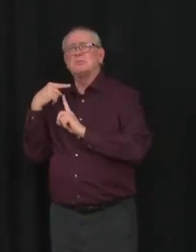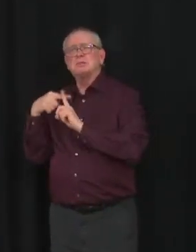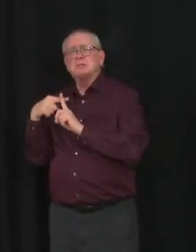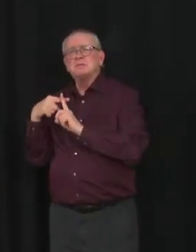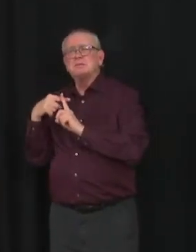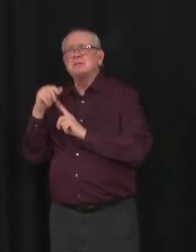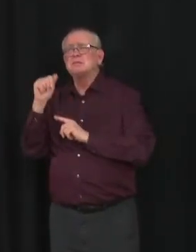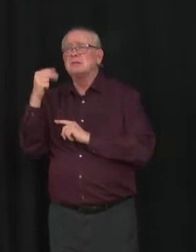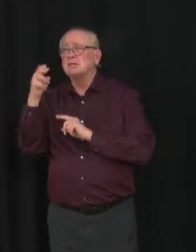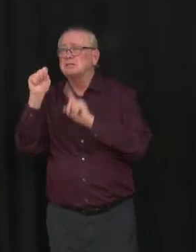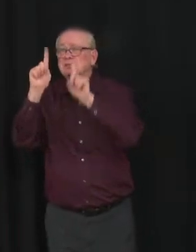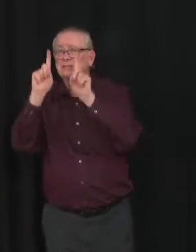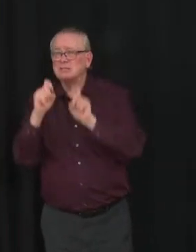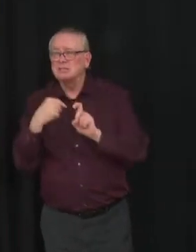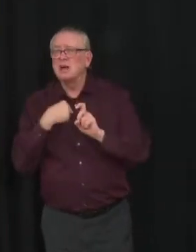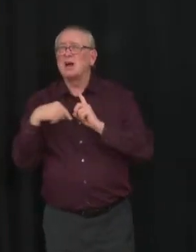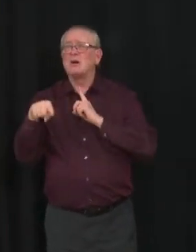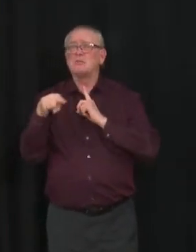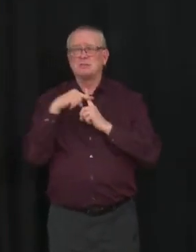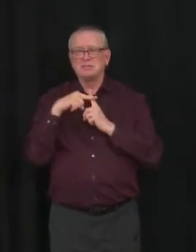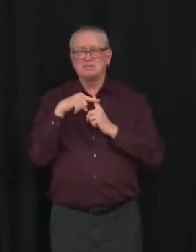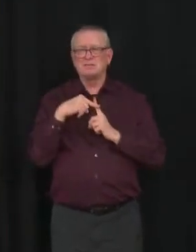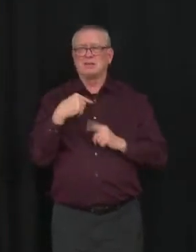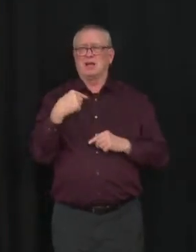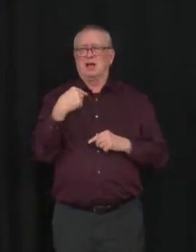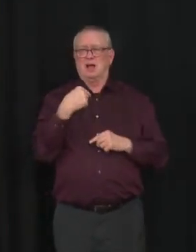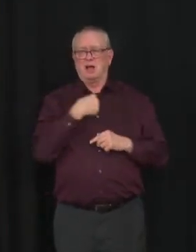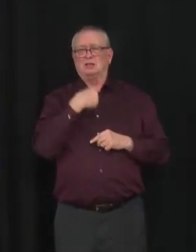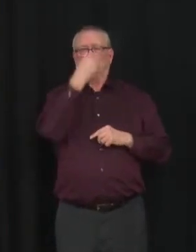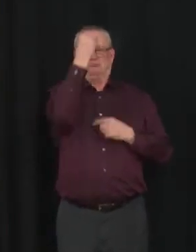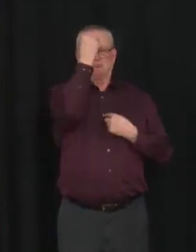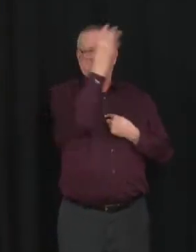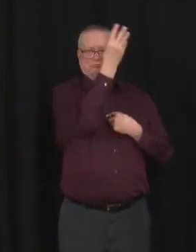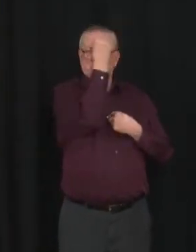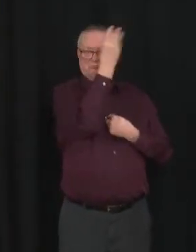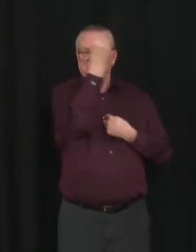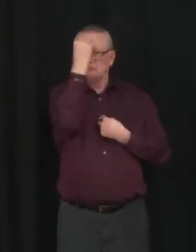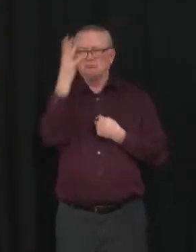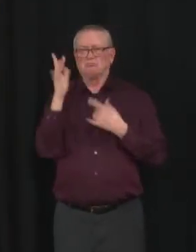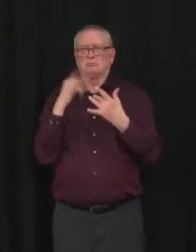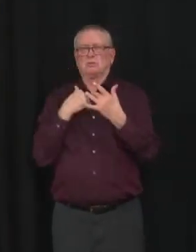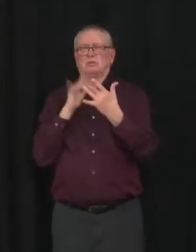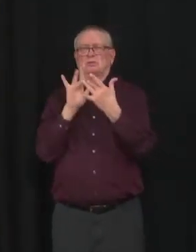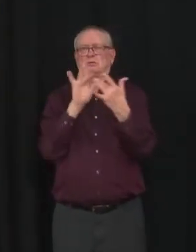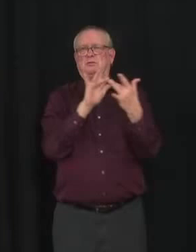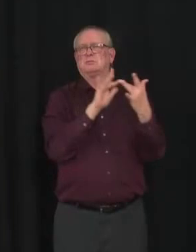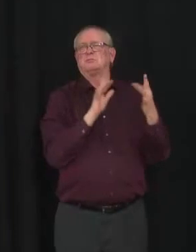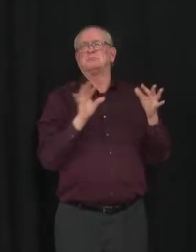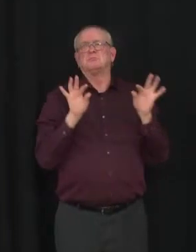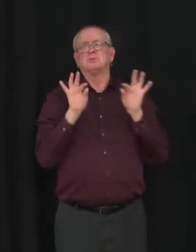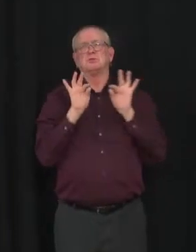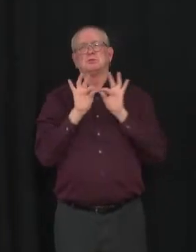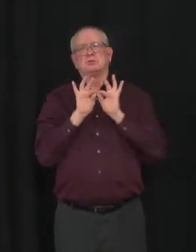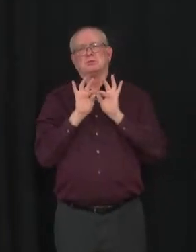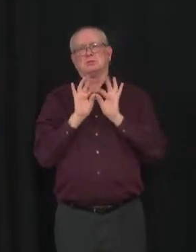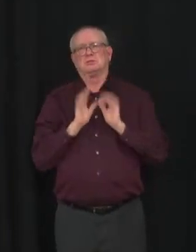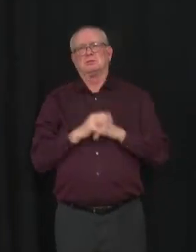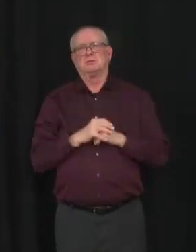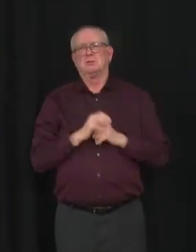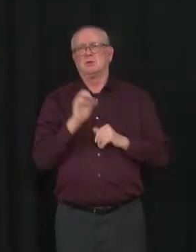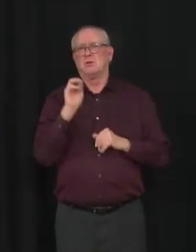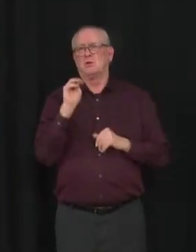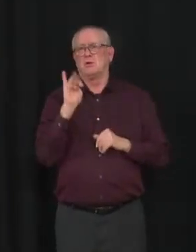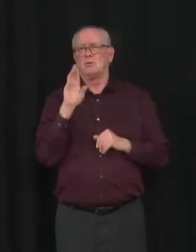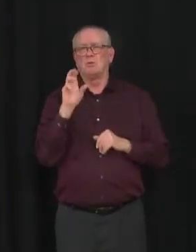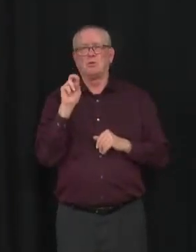people need to, first of all, limit their close contacts on a regular basis, because the way that Omicron is spreading, it's just not possible